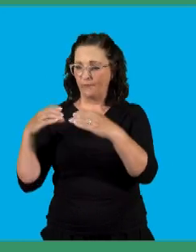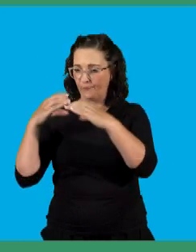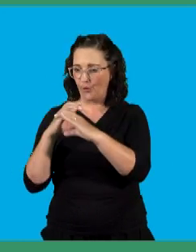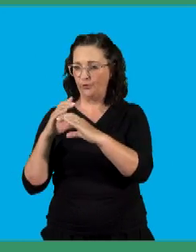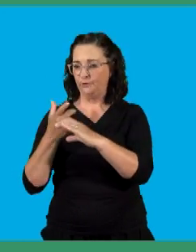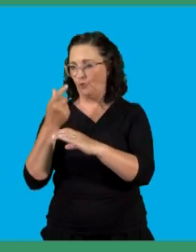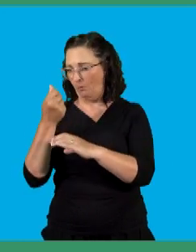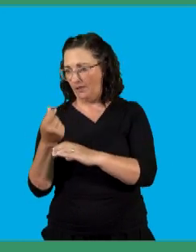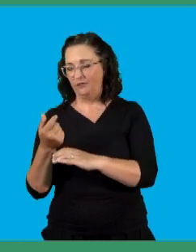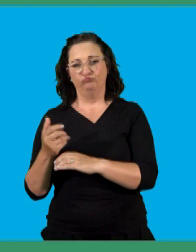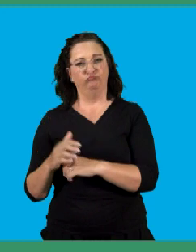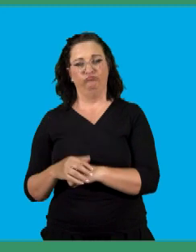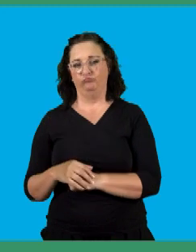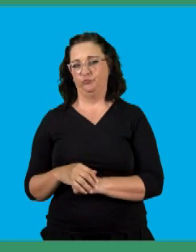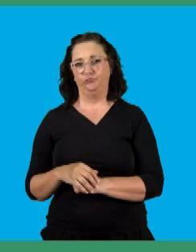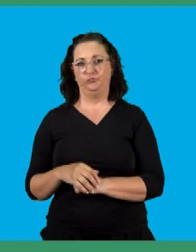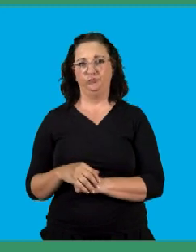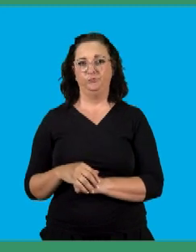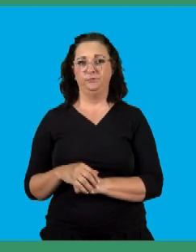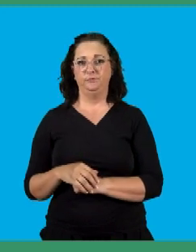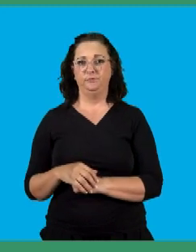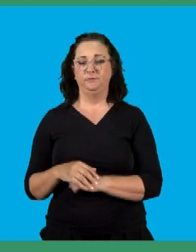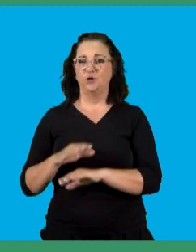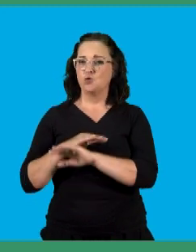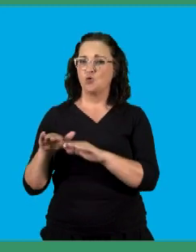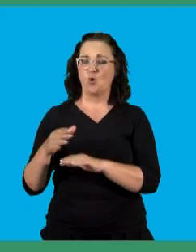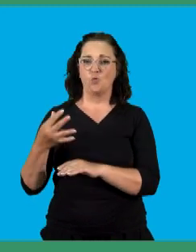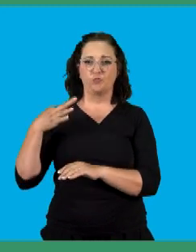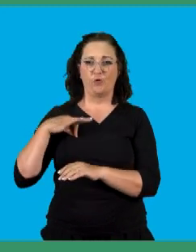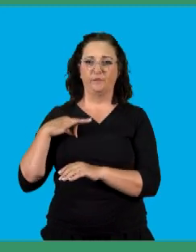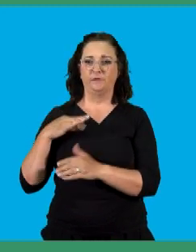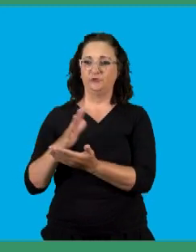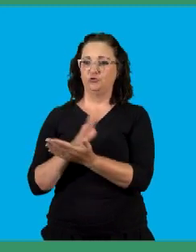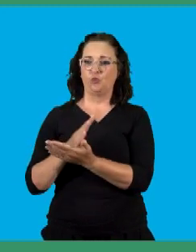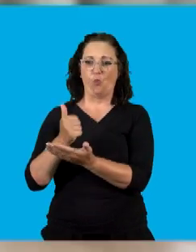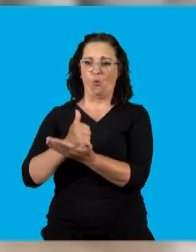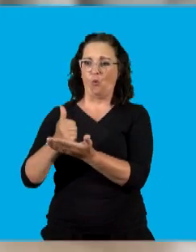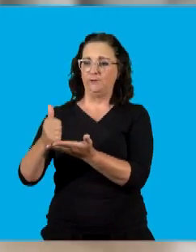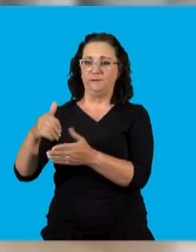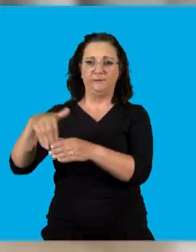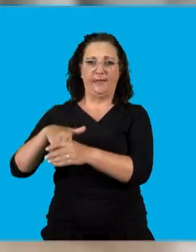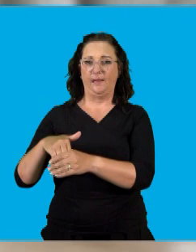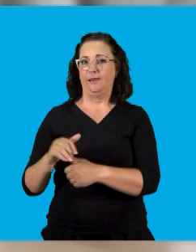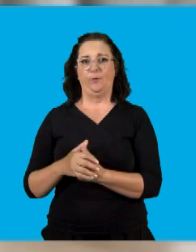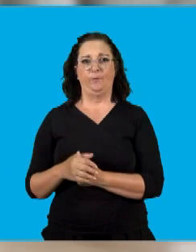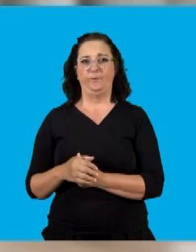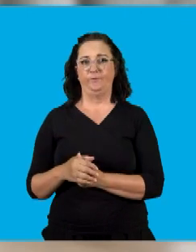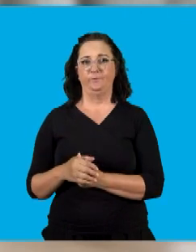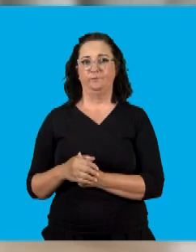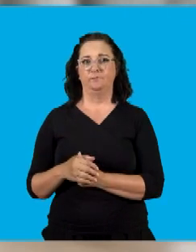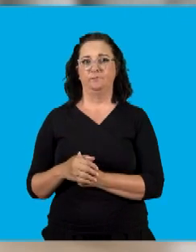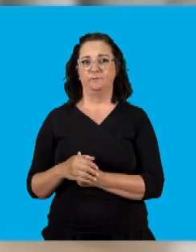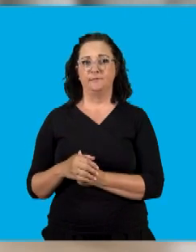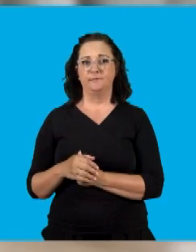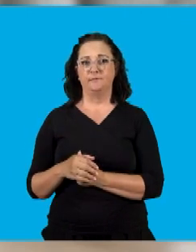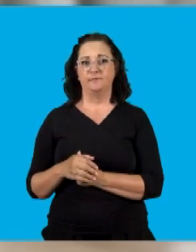incorporated, not for gain. So obviously, with non-profit companies, there are no shareholders there involved, and they are